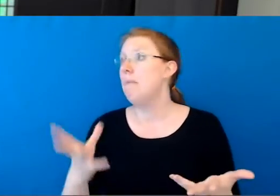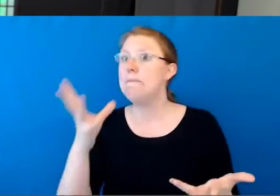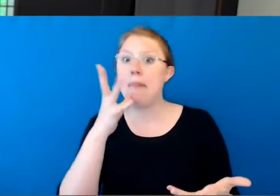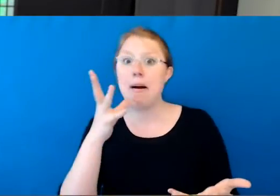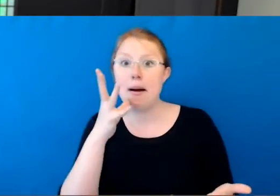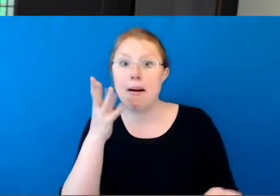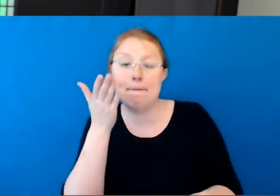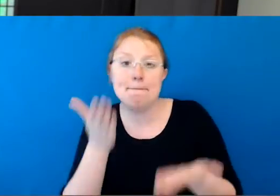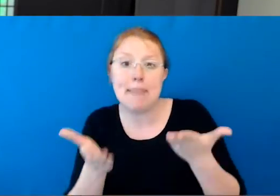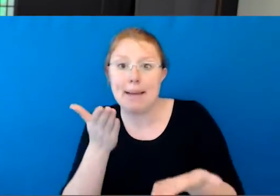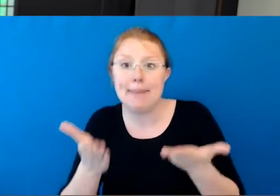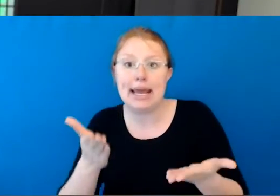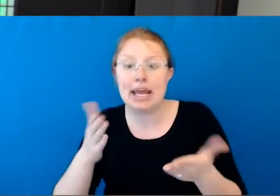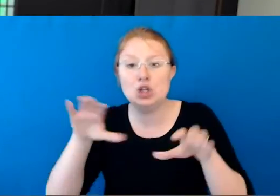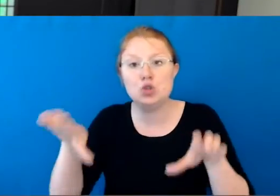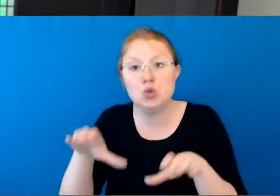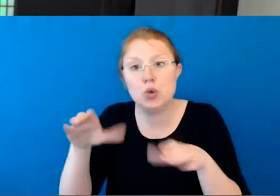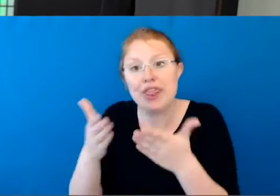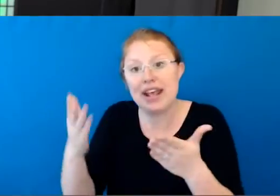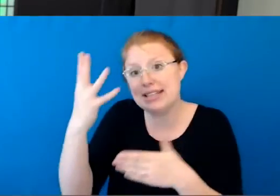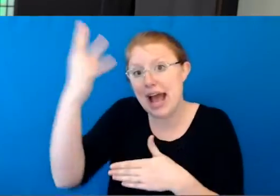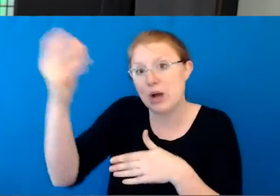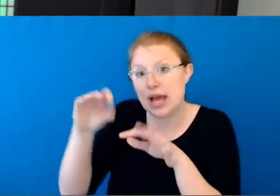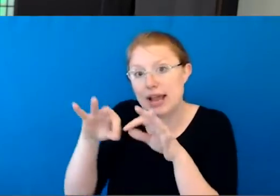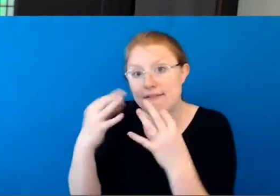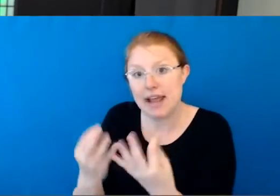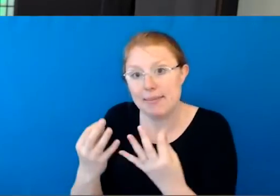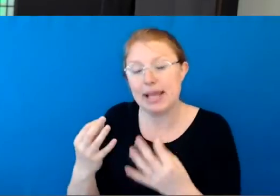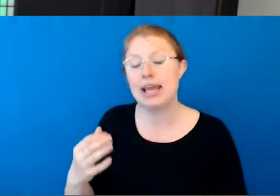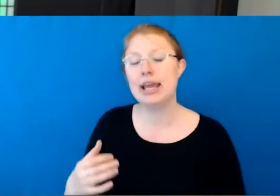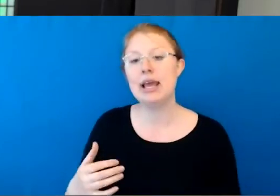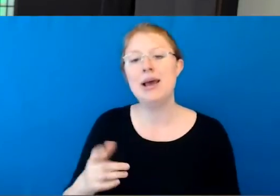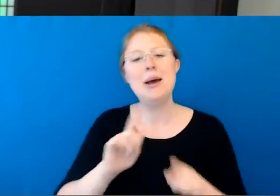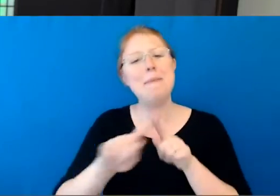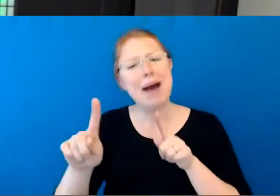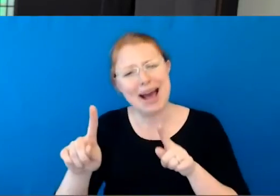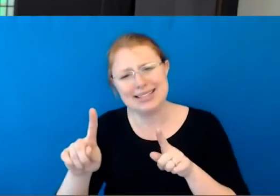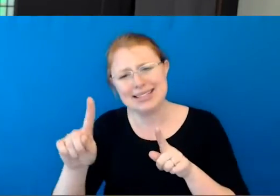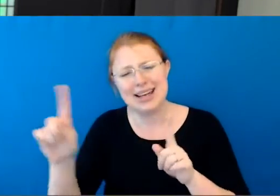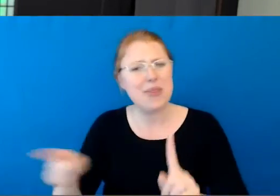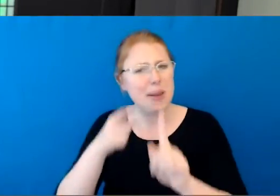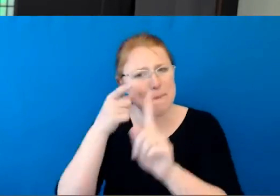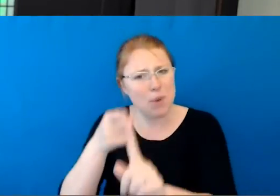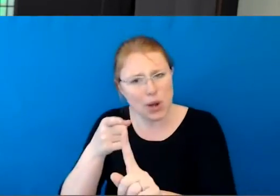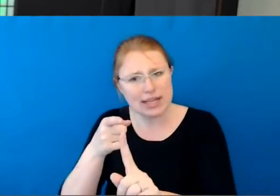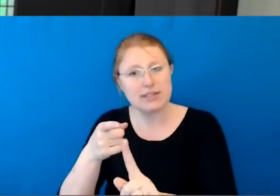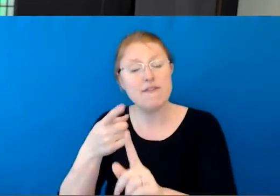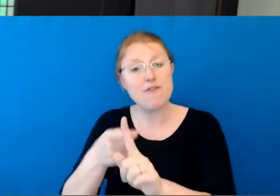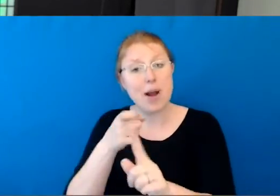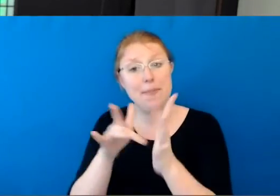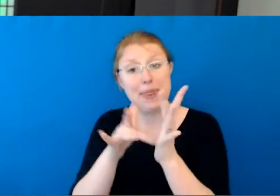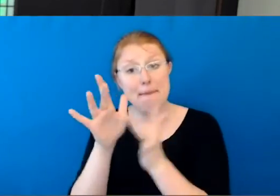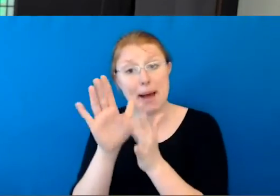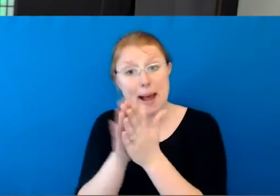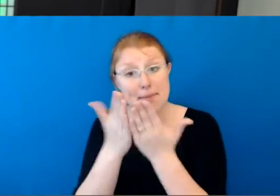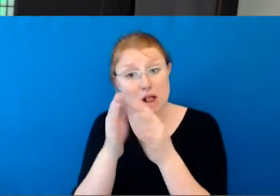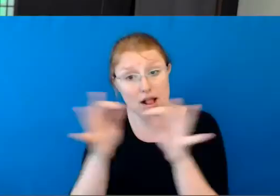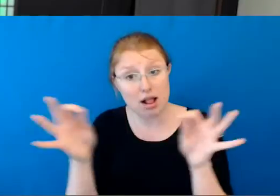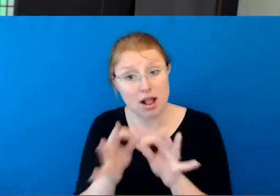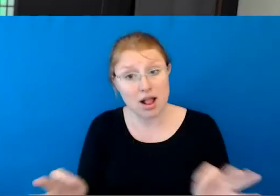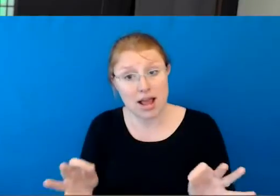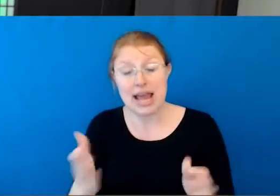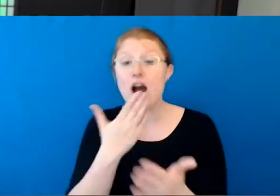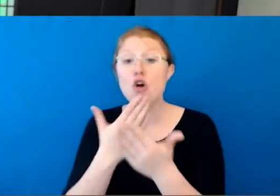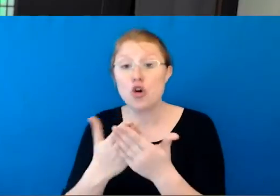all ways. So she may have an occupation. She may